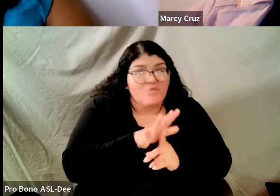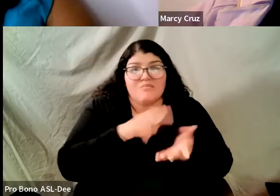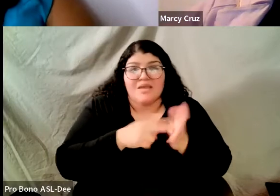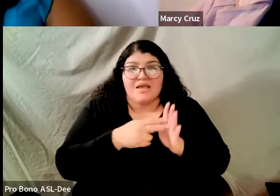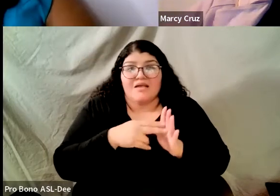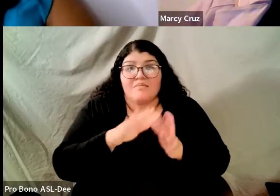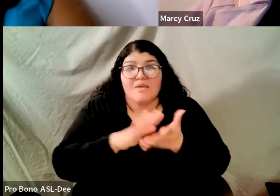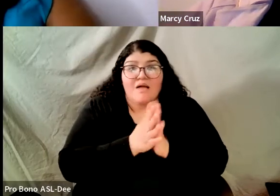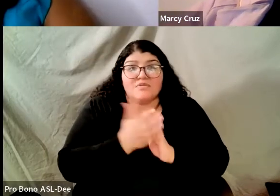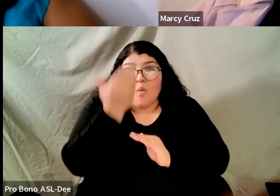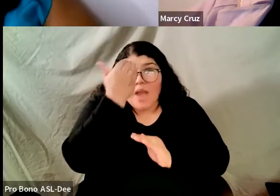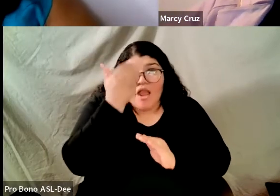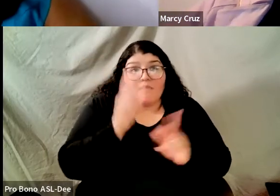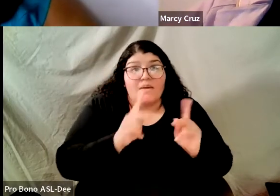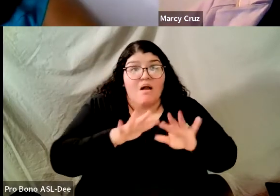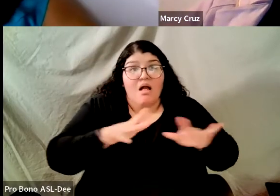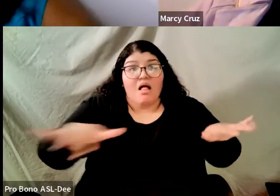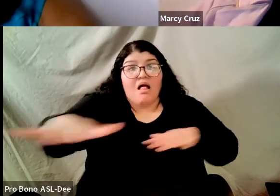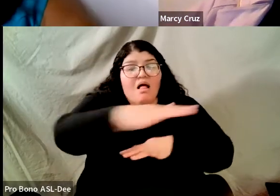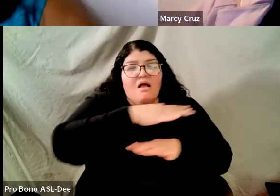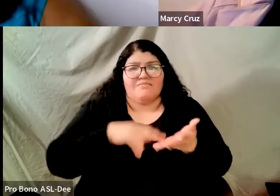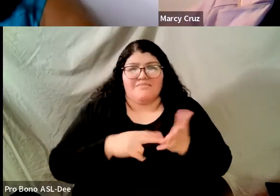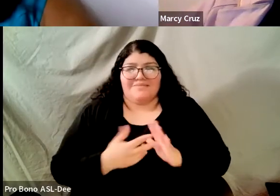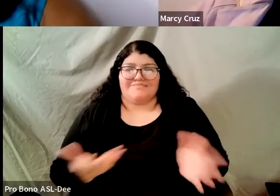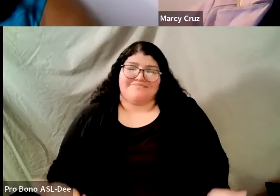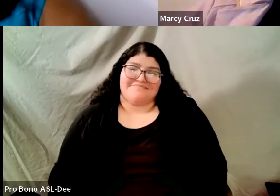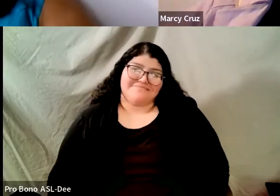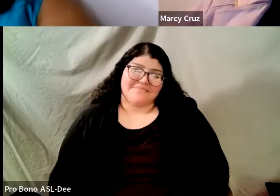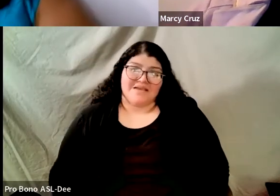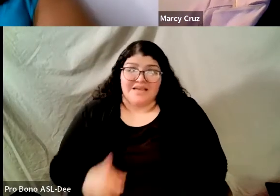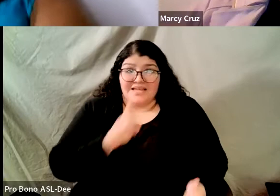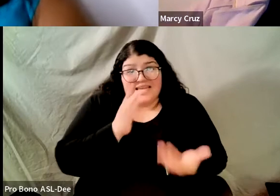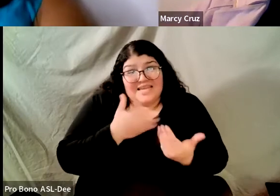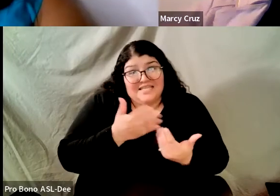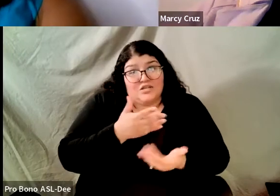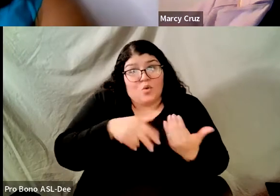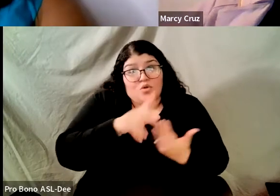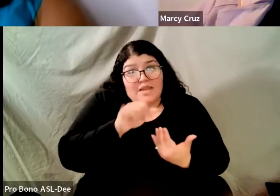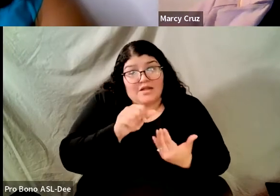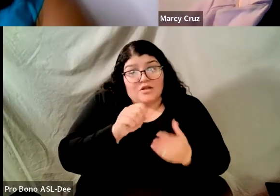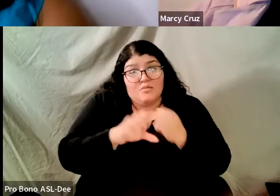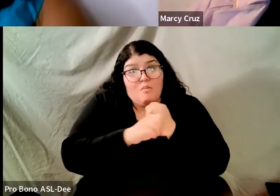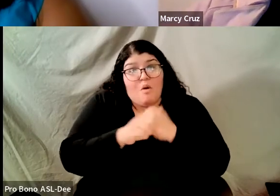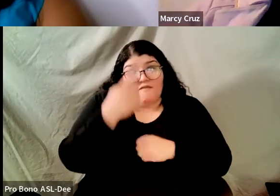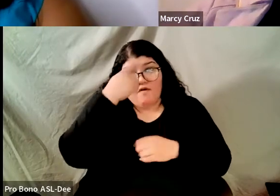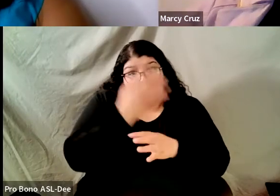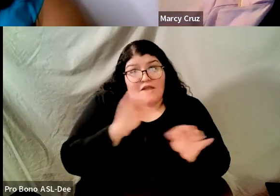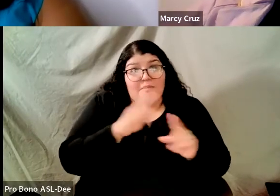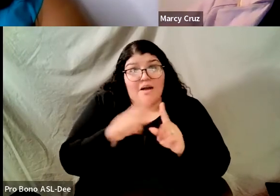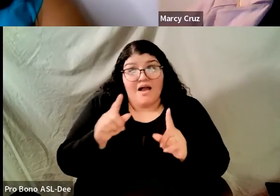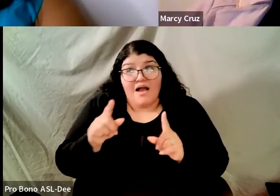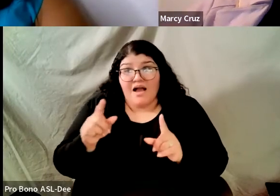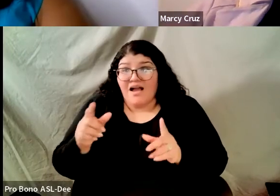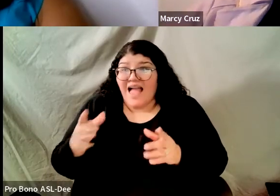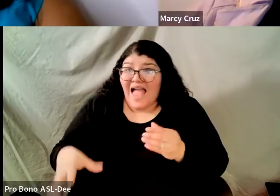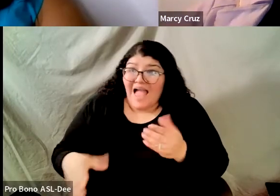And so it's just hard it's easy to get on social media and promote for free, but it's hard to get that following and brand where